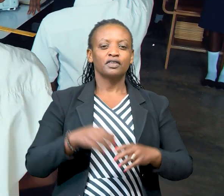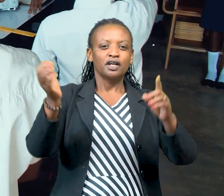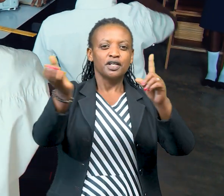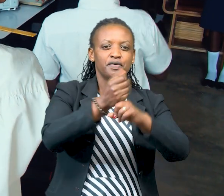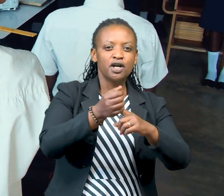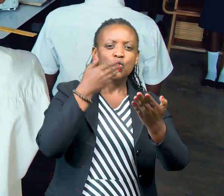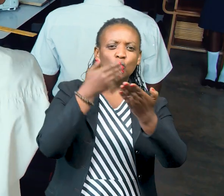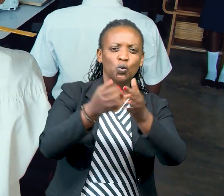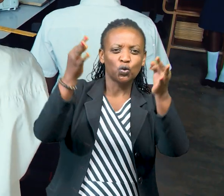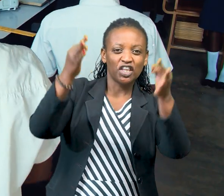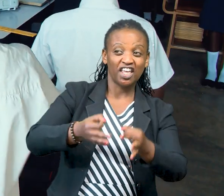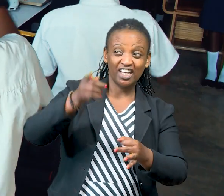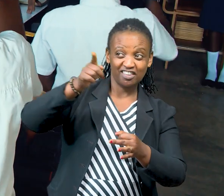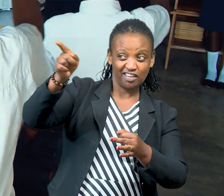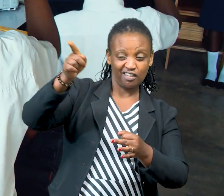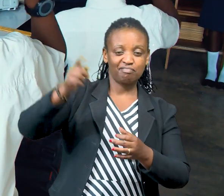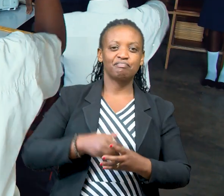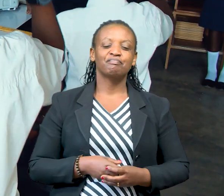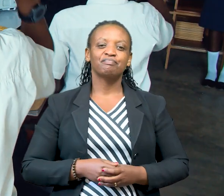we get good things.